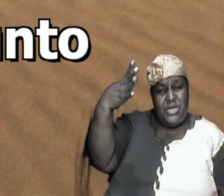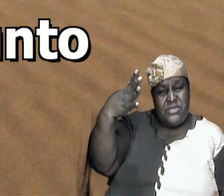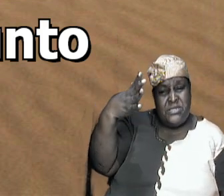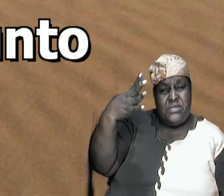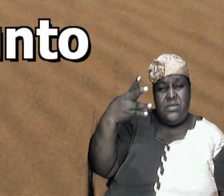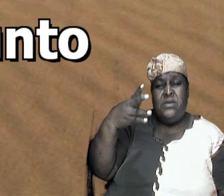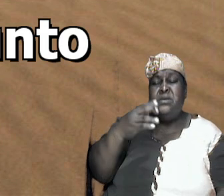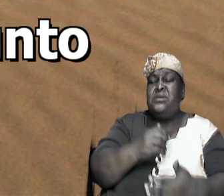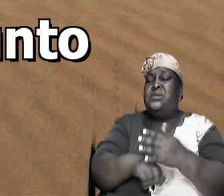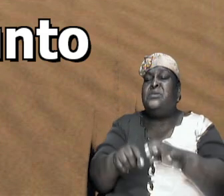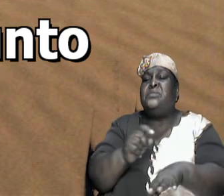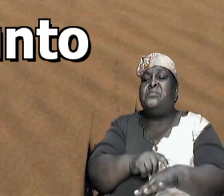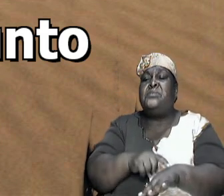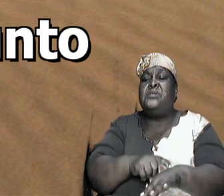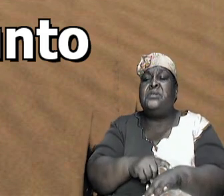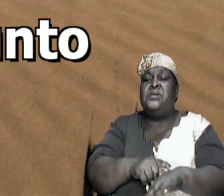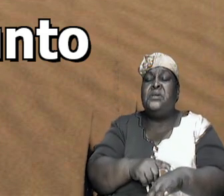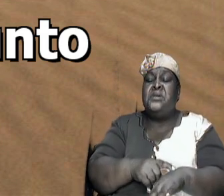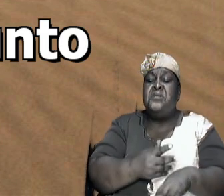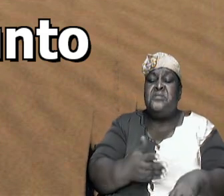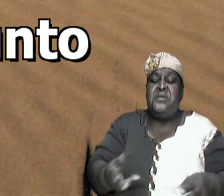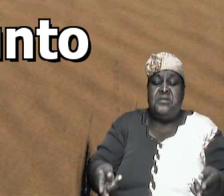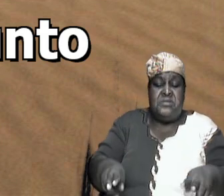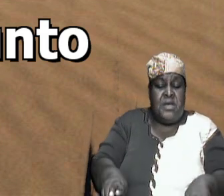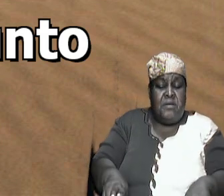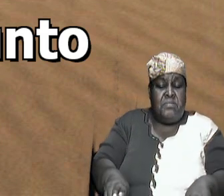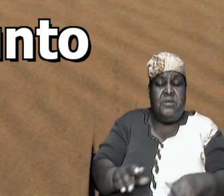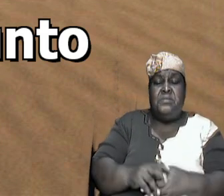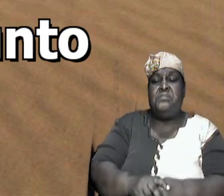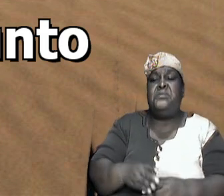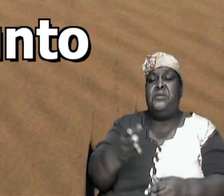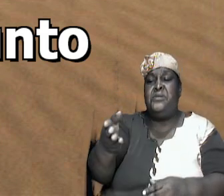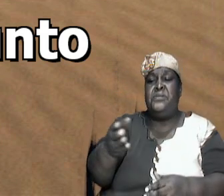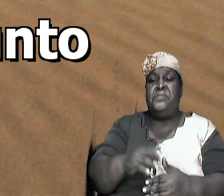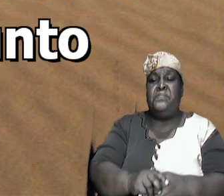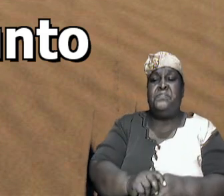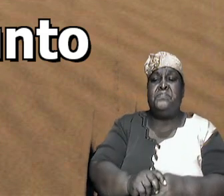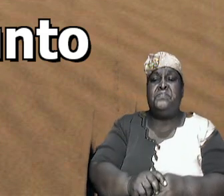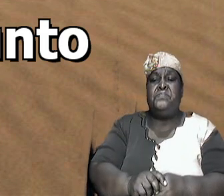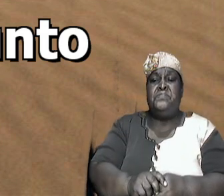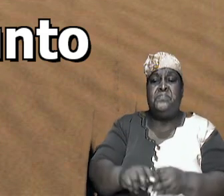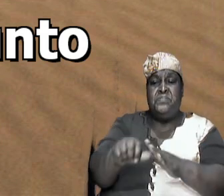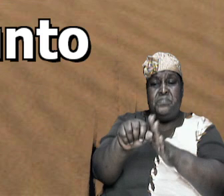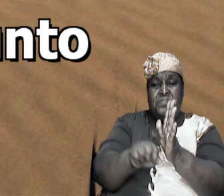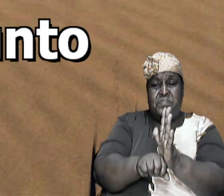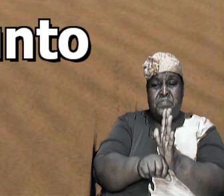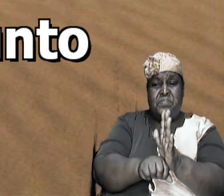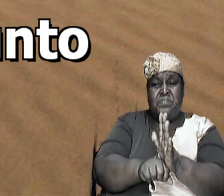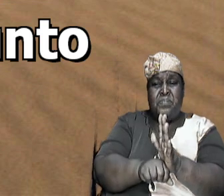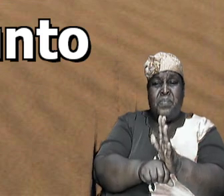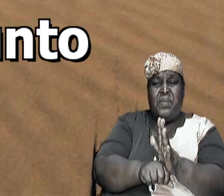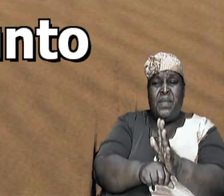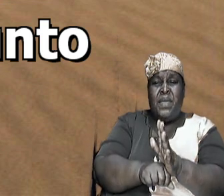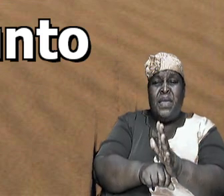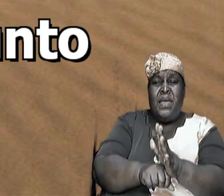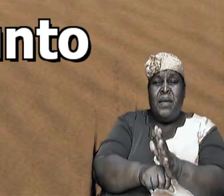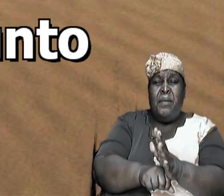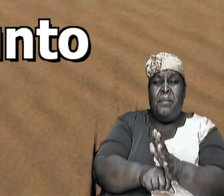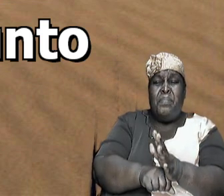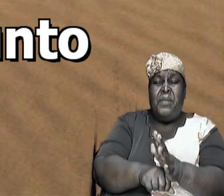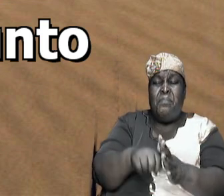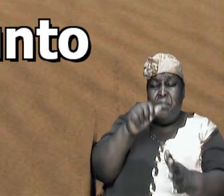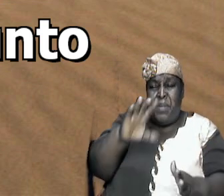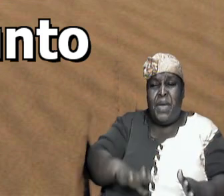it indicates that, you know, there are things that are happening there. The scripture said that he was glad. He, Barnabas, was